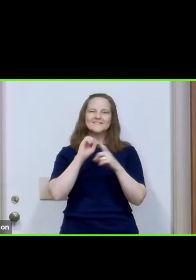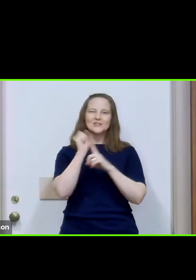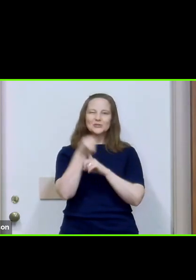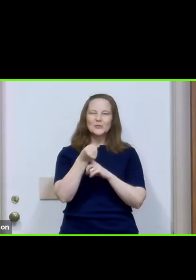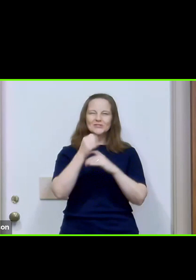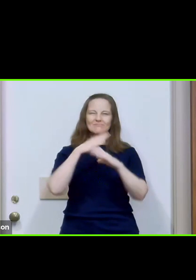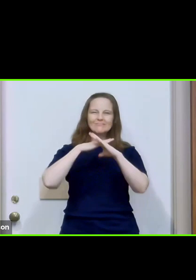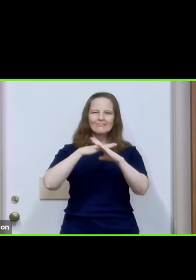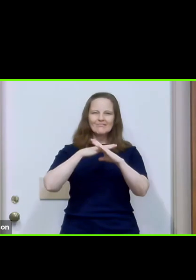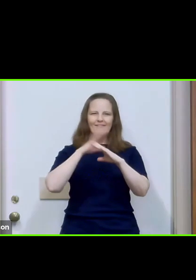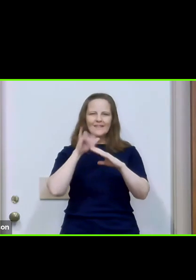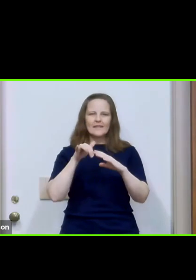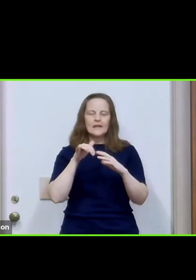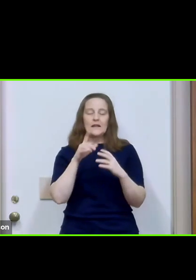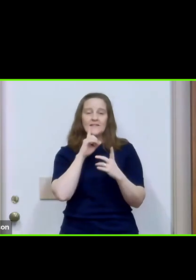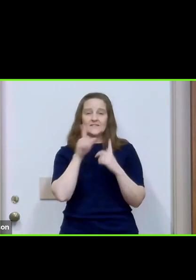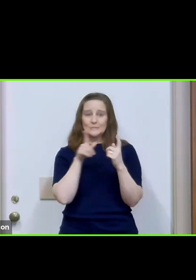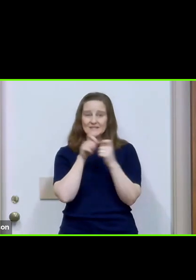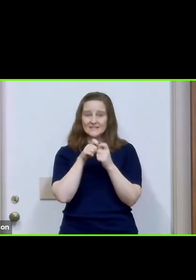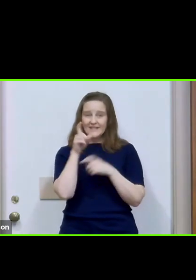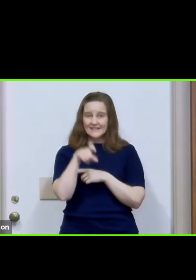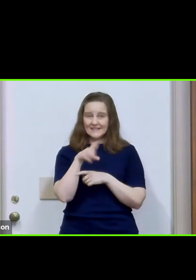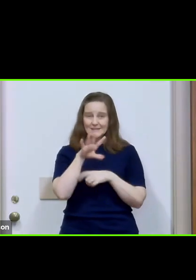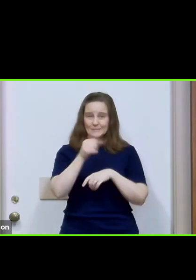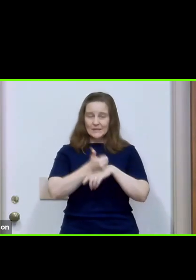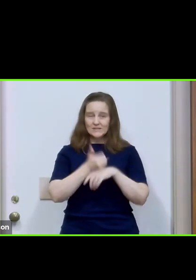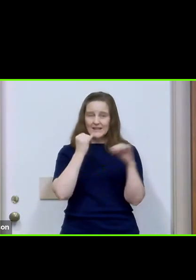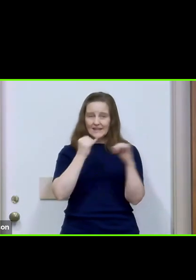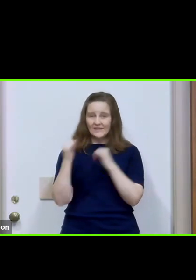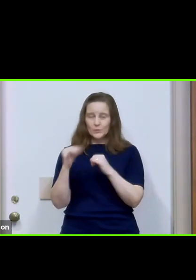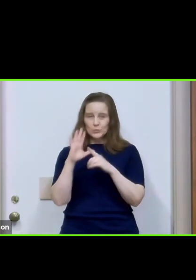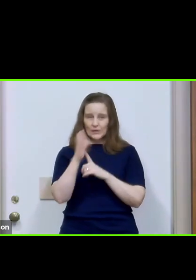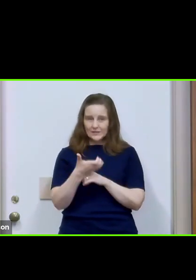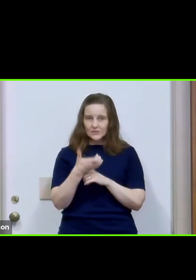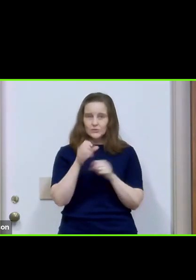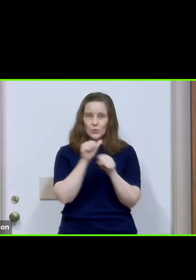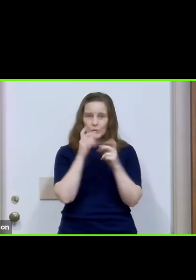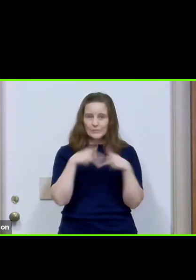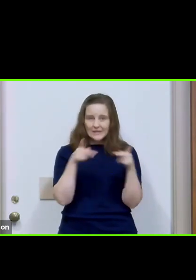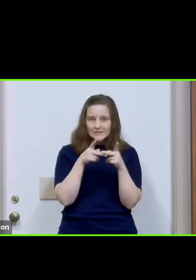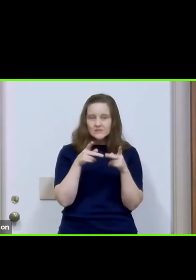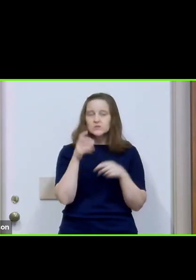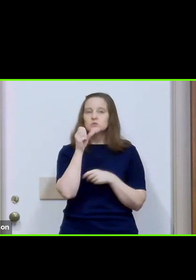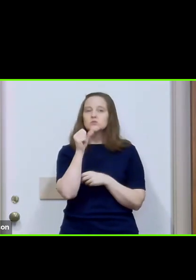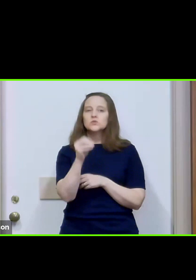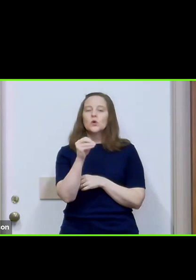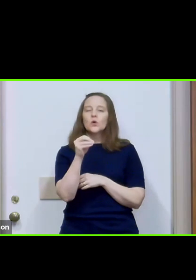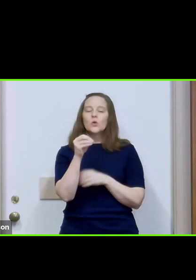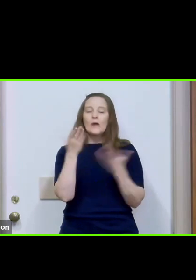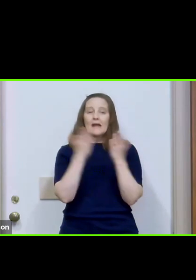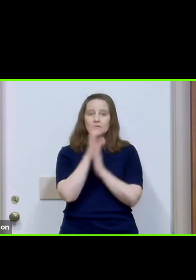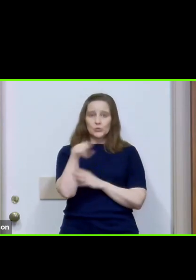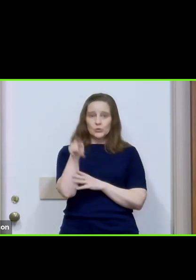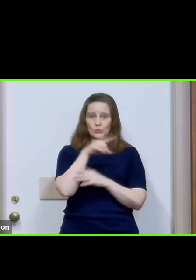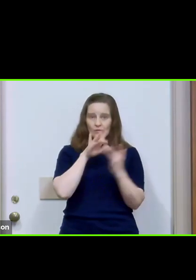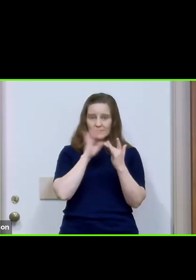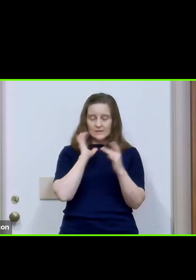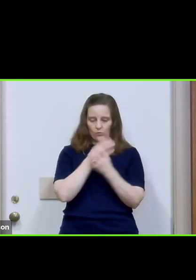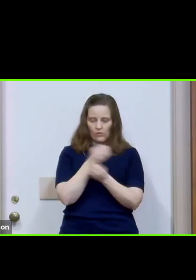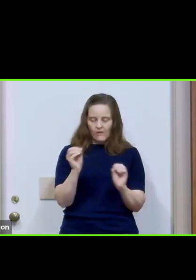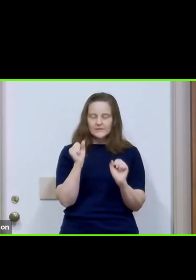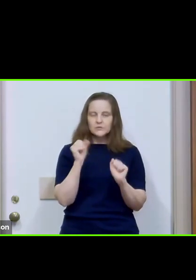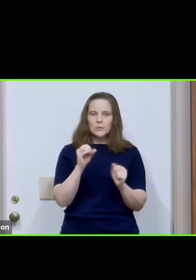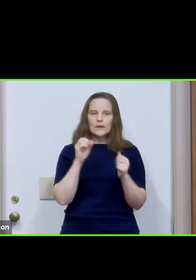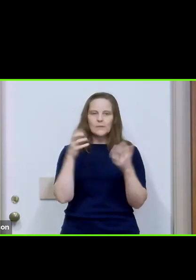There are very specific needs based on individual conditions and workspaces. And so we would just ask that you contact our office so that we can partner with you and